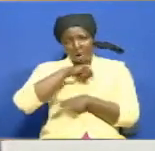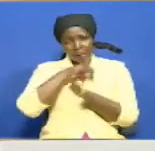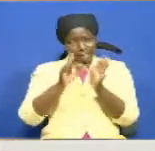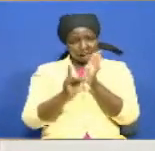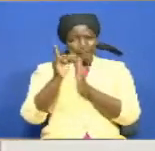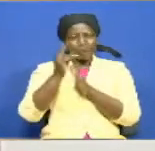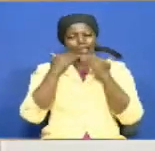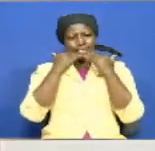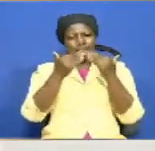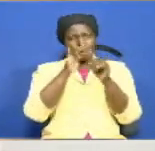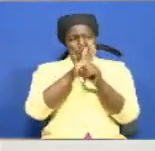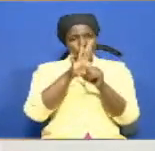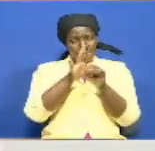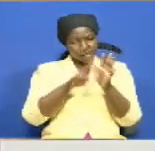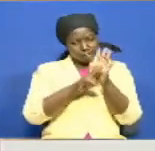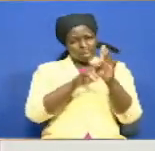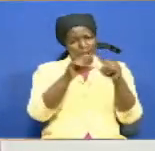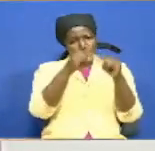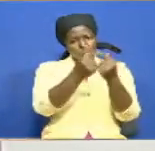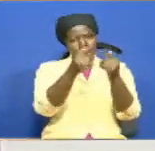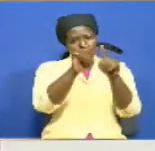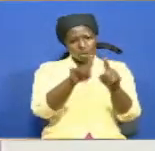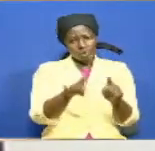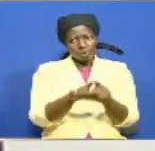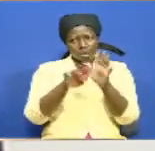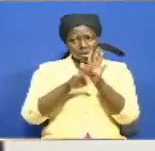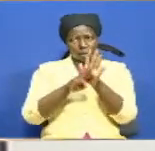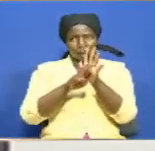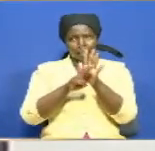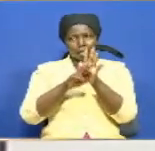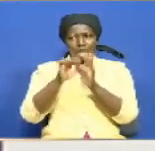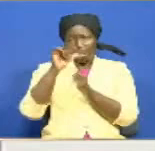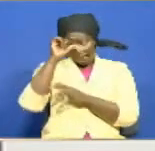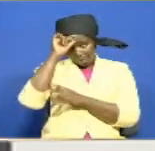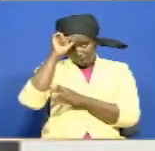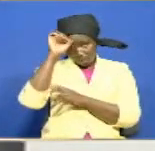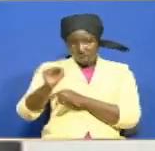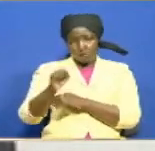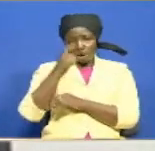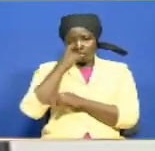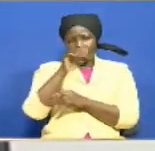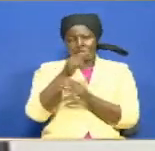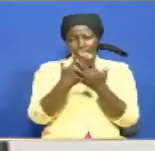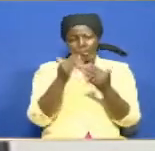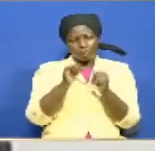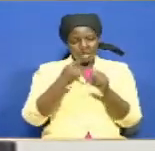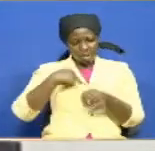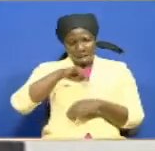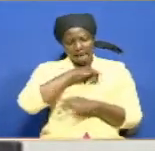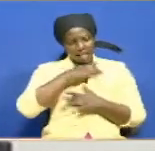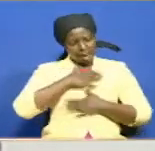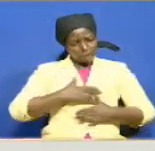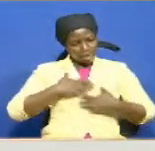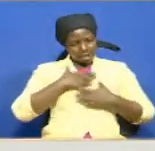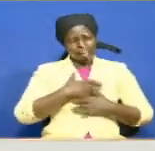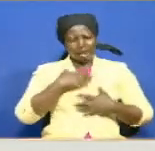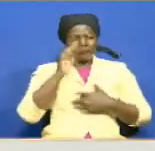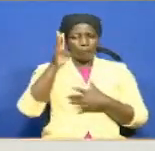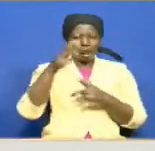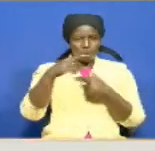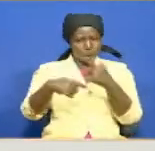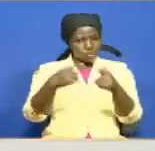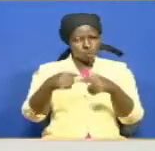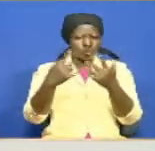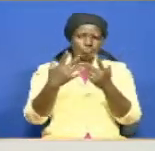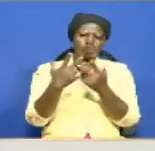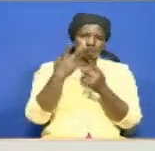thank you very much on behalf of the group and also on behalf of the Governor of South Sudan. This is something that we really appreciate, and we will continue to look forward